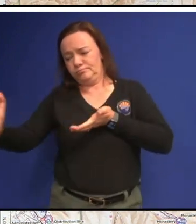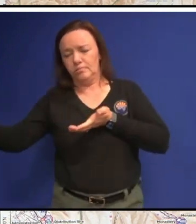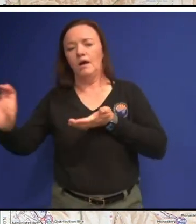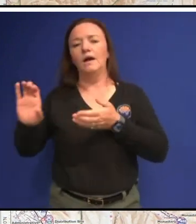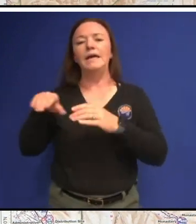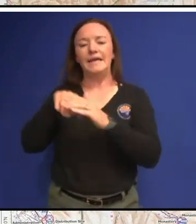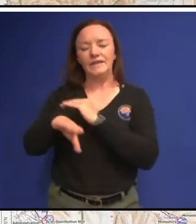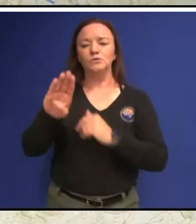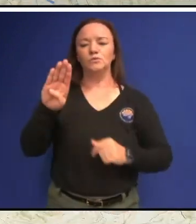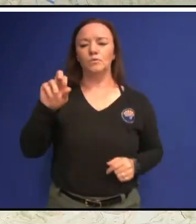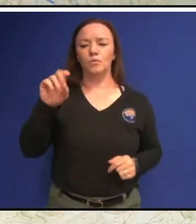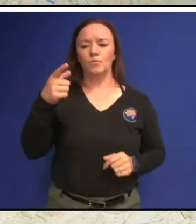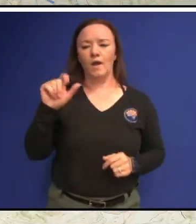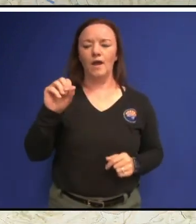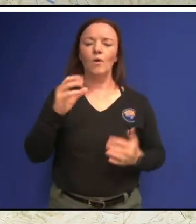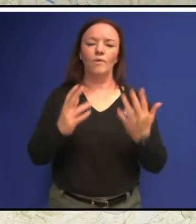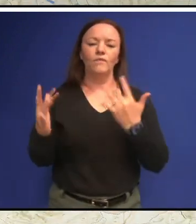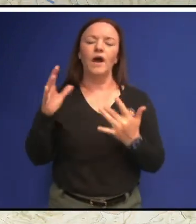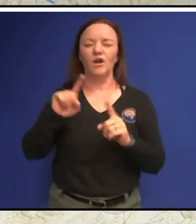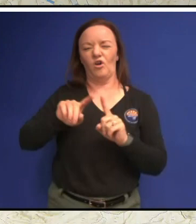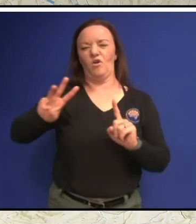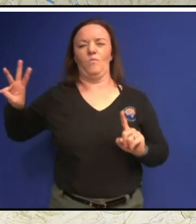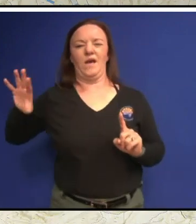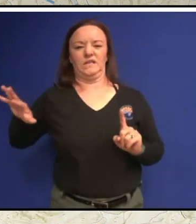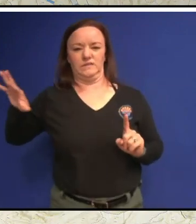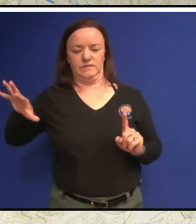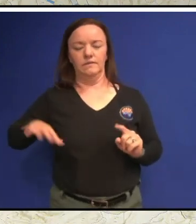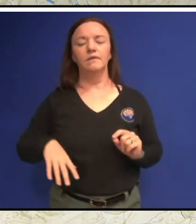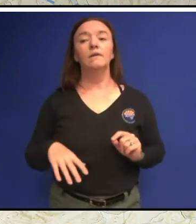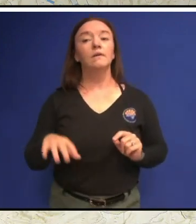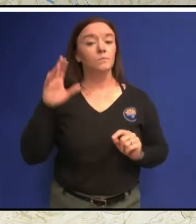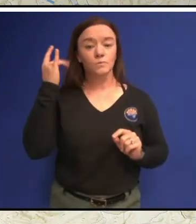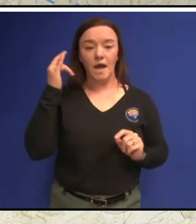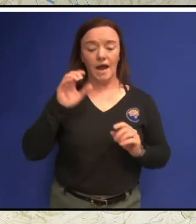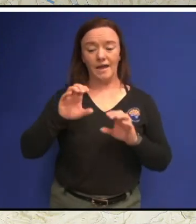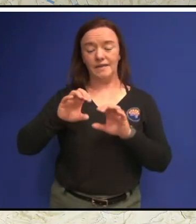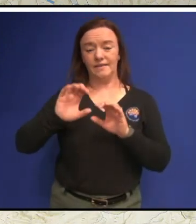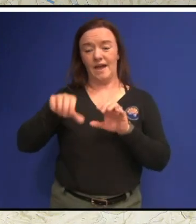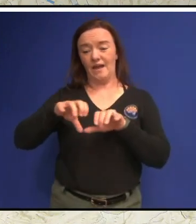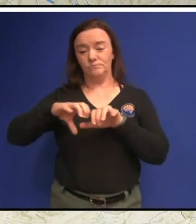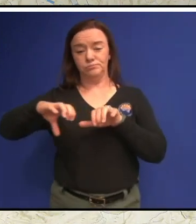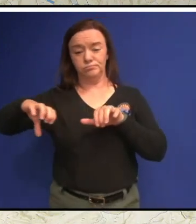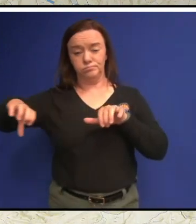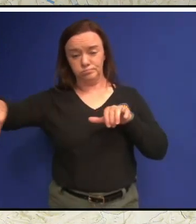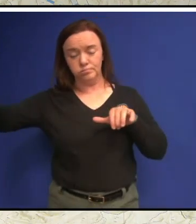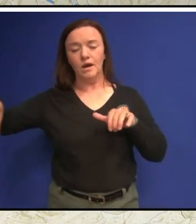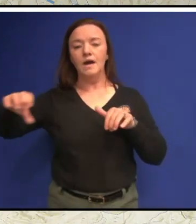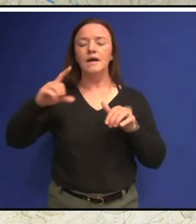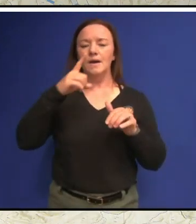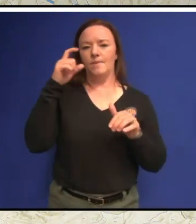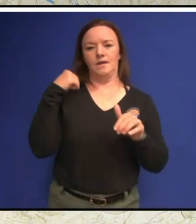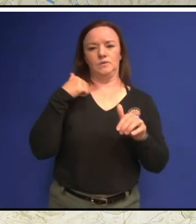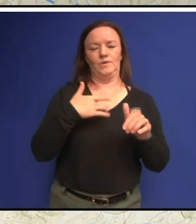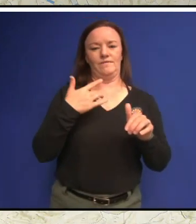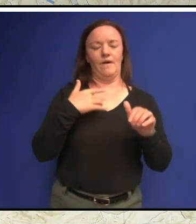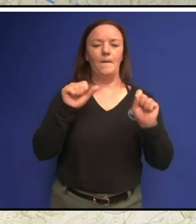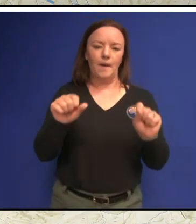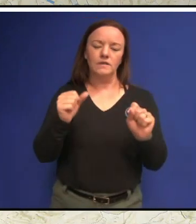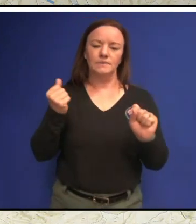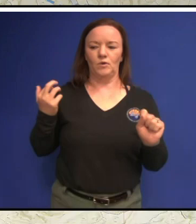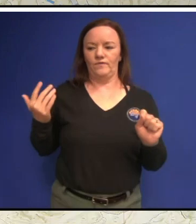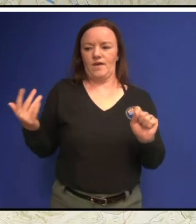was done in recognition of the potential for fire growth down there in the southern zone and for it impacting